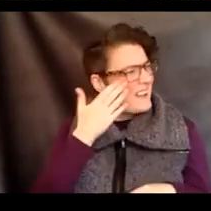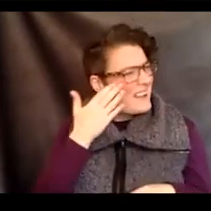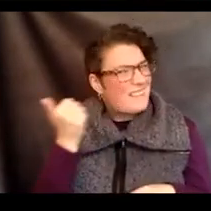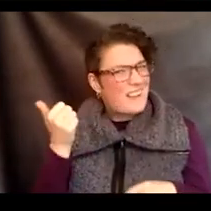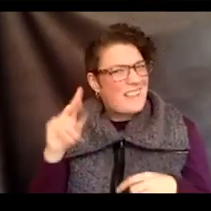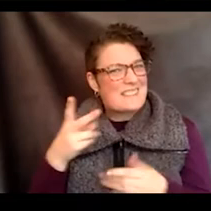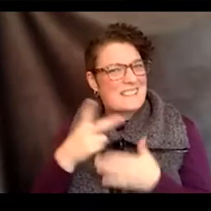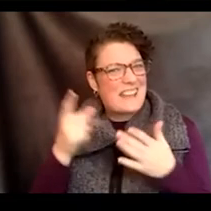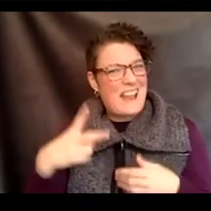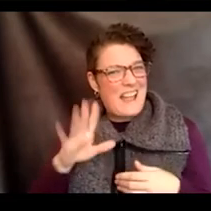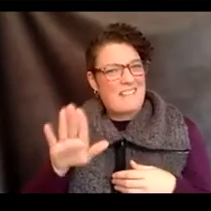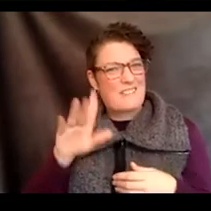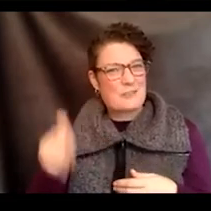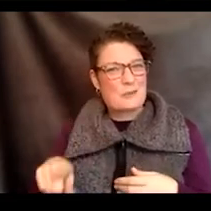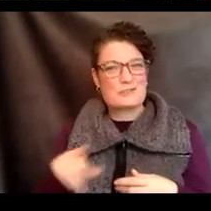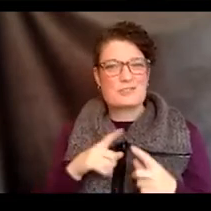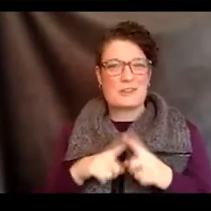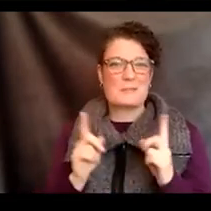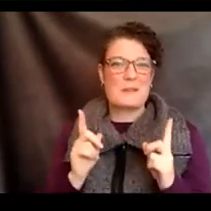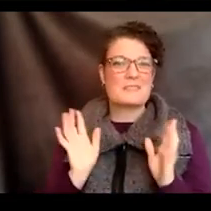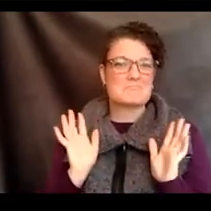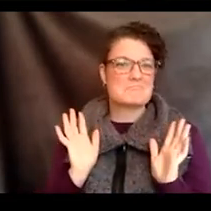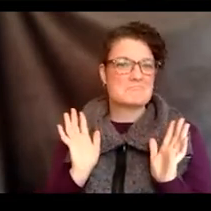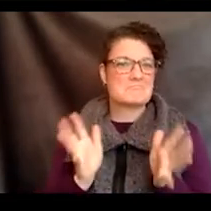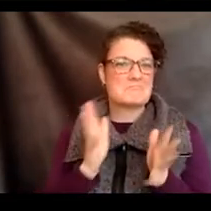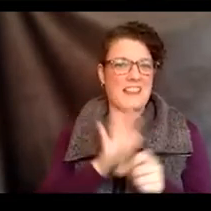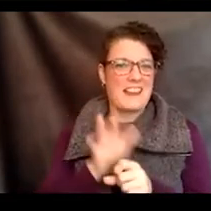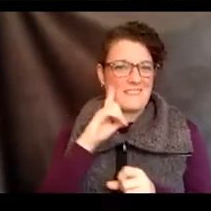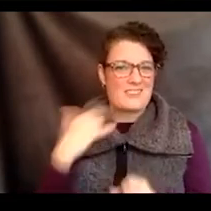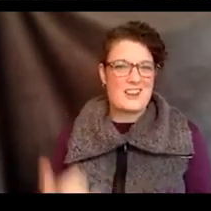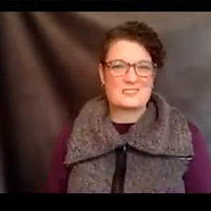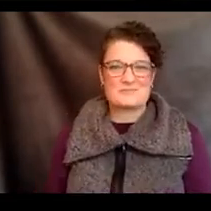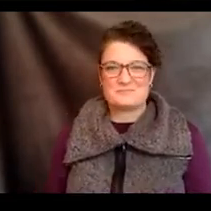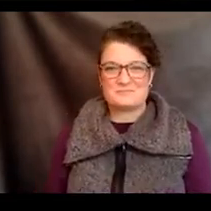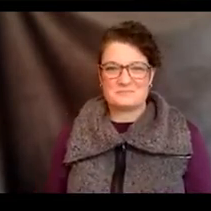I kind of forgot the second half of the question, but I'll leave it at that for Sophia. Yeah.